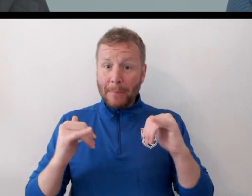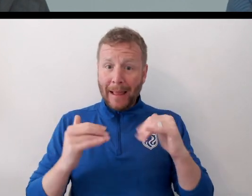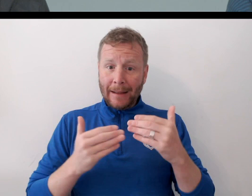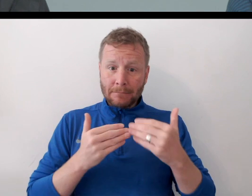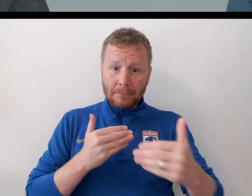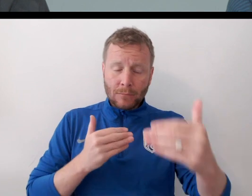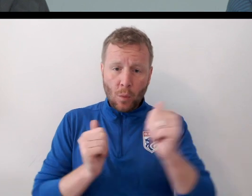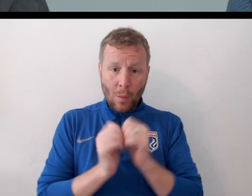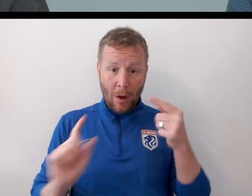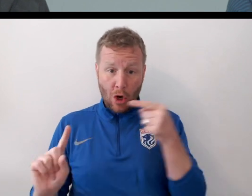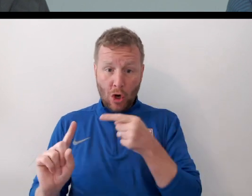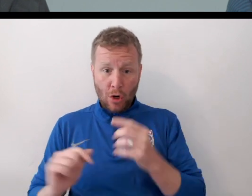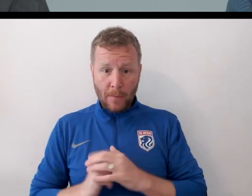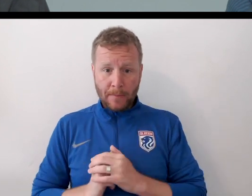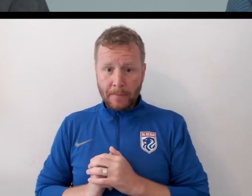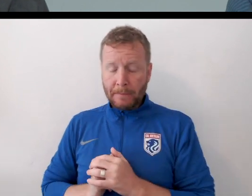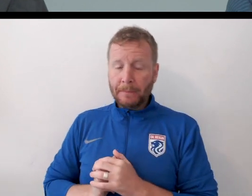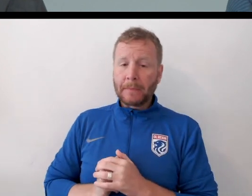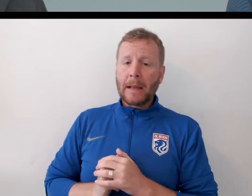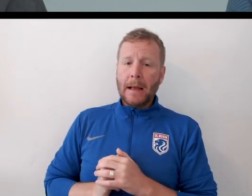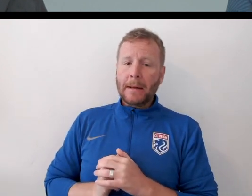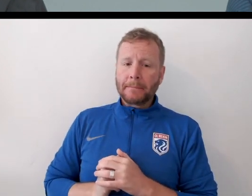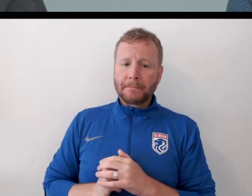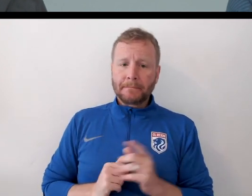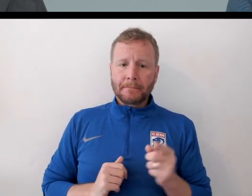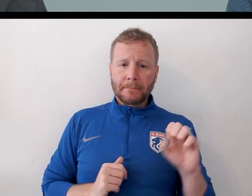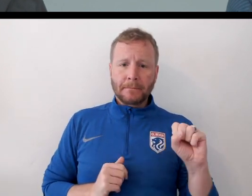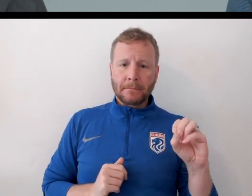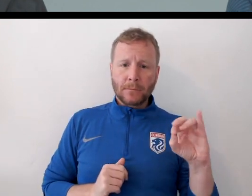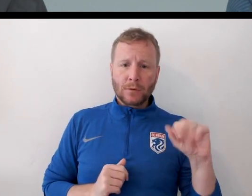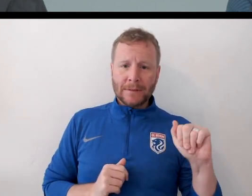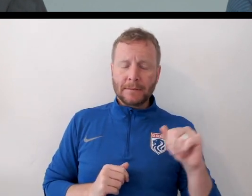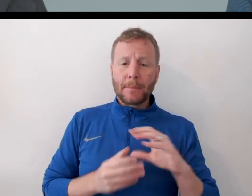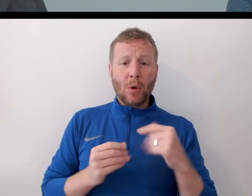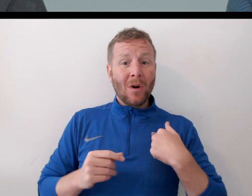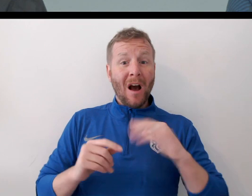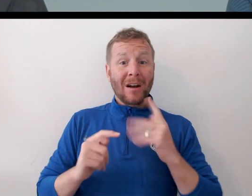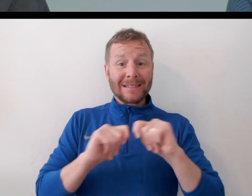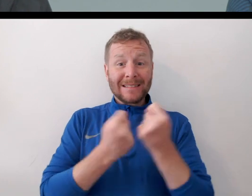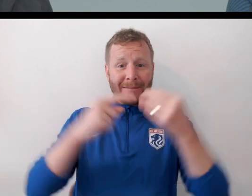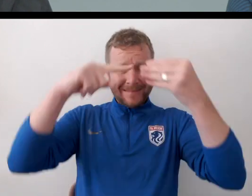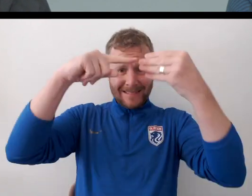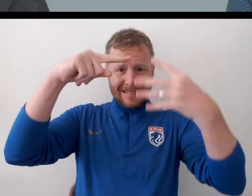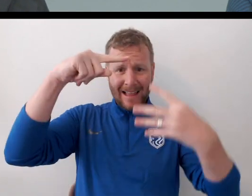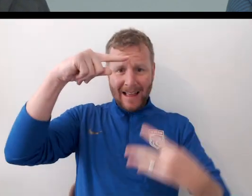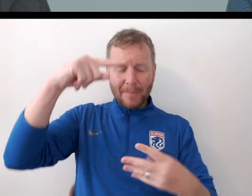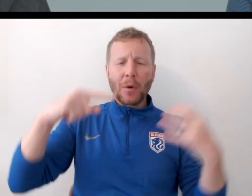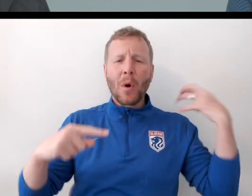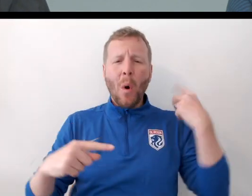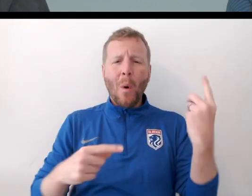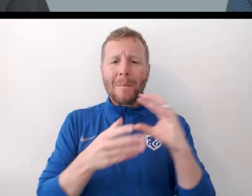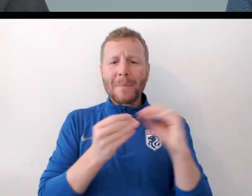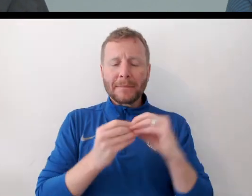well as you guys did without her? I mean, I think we have such depth on the bench. That's something Laura always talks about.